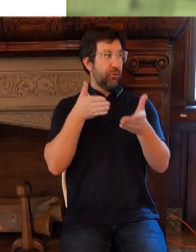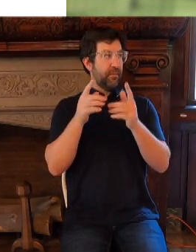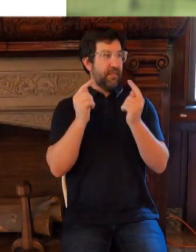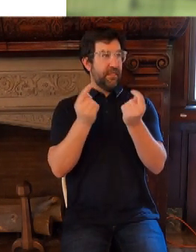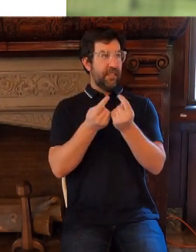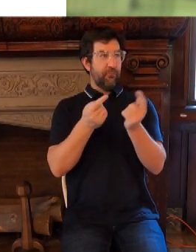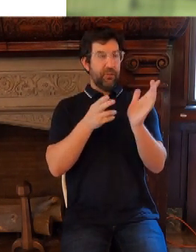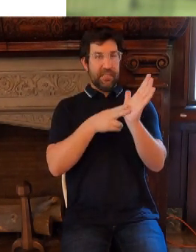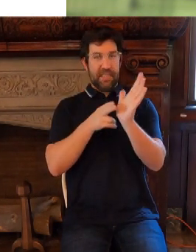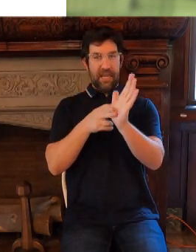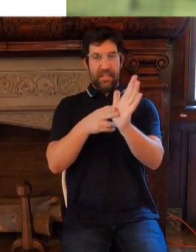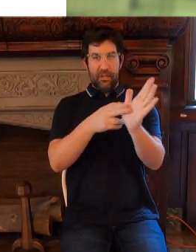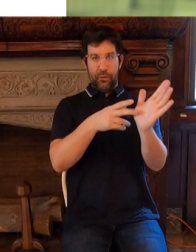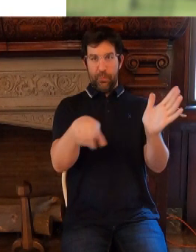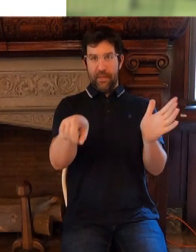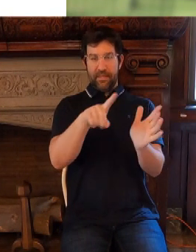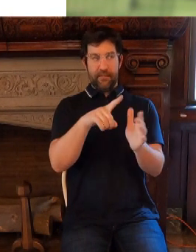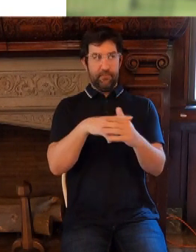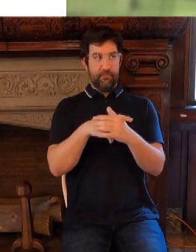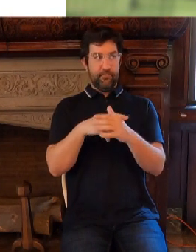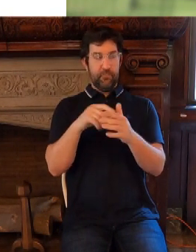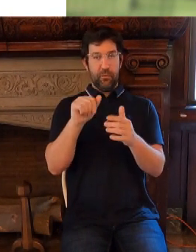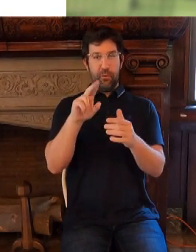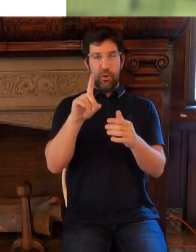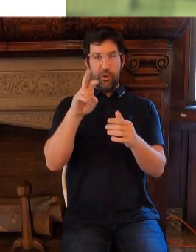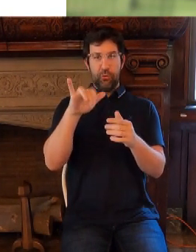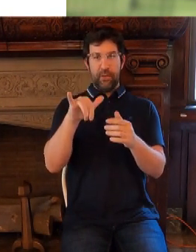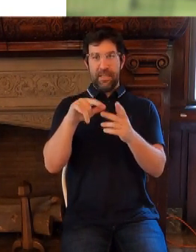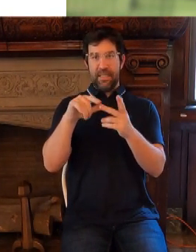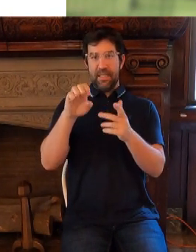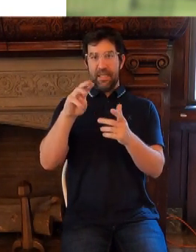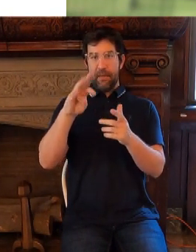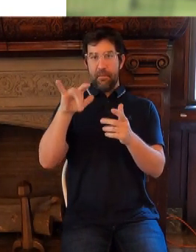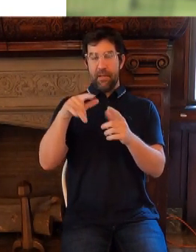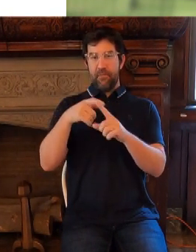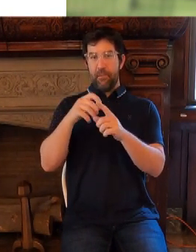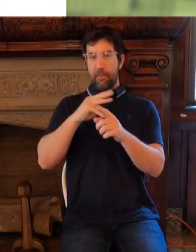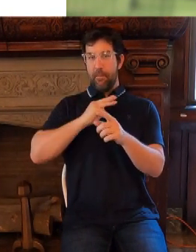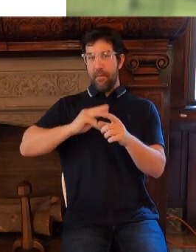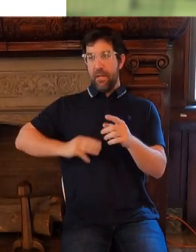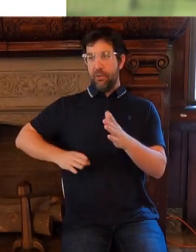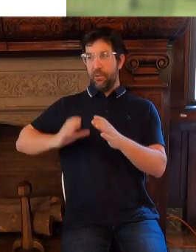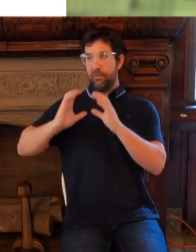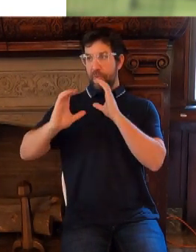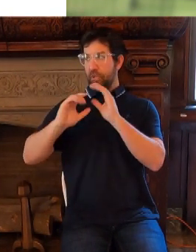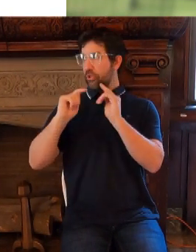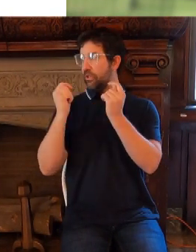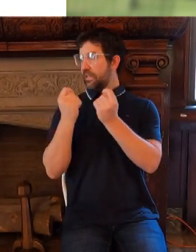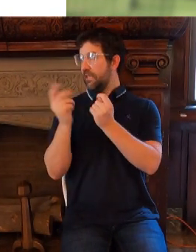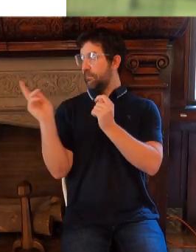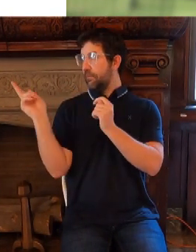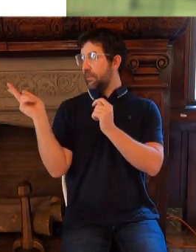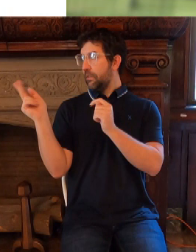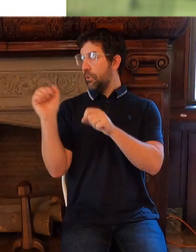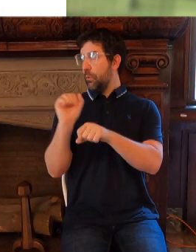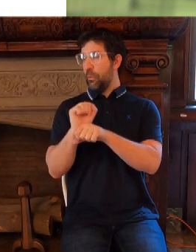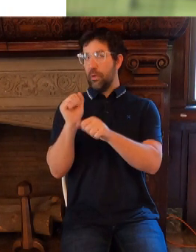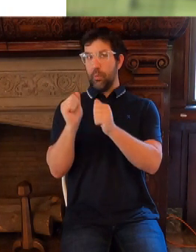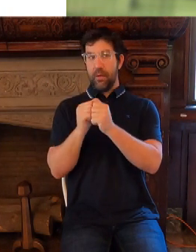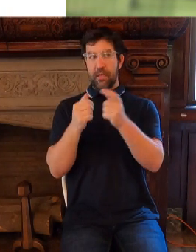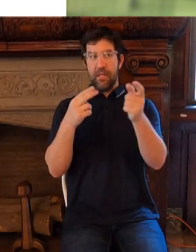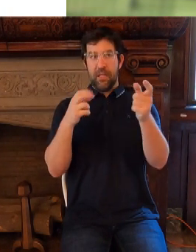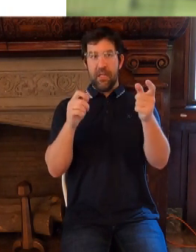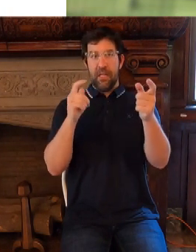you all in, is over here. Audrey and Emily are from the mayor's communications team. They are working closely with